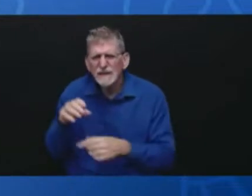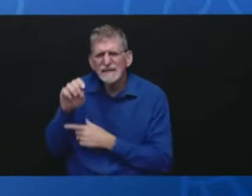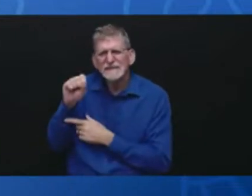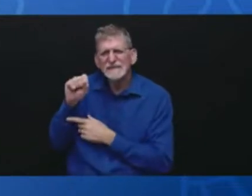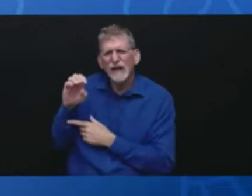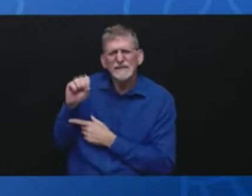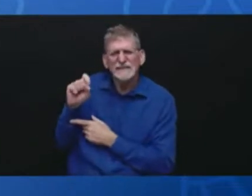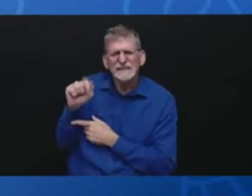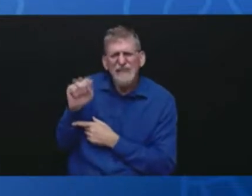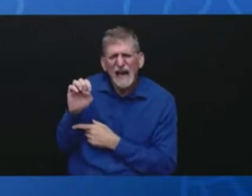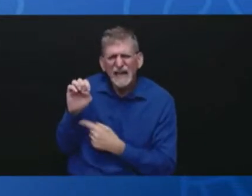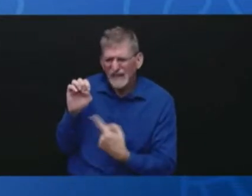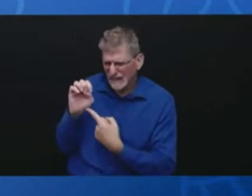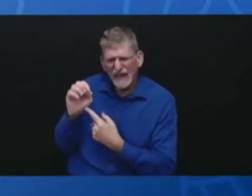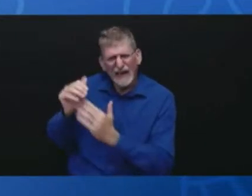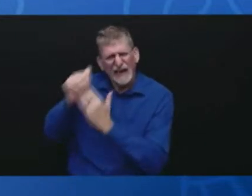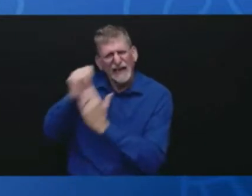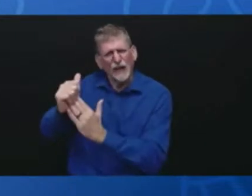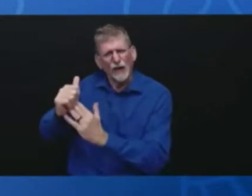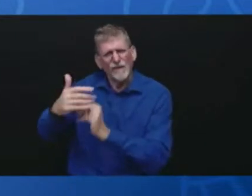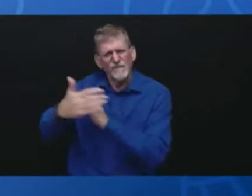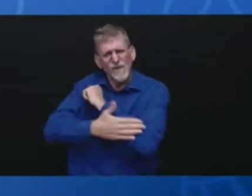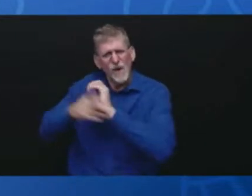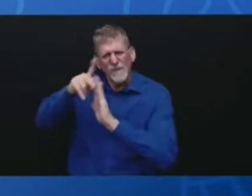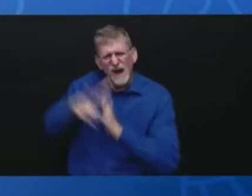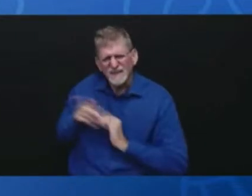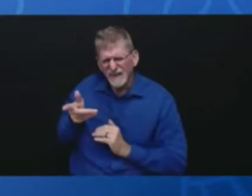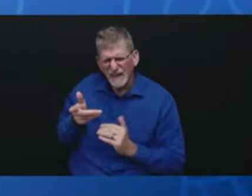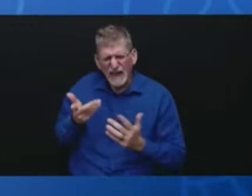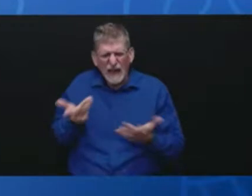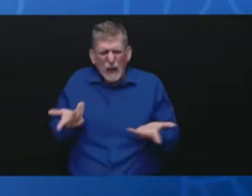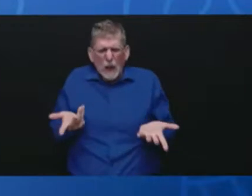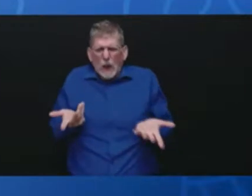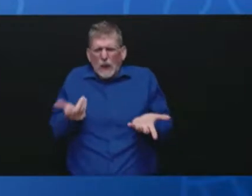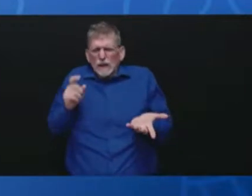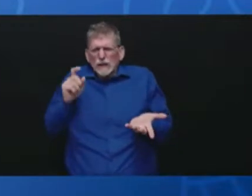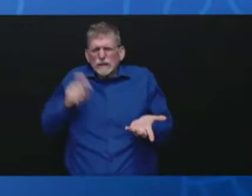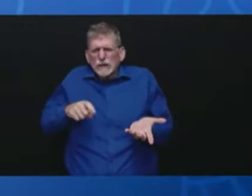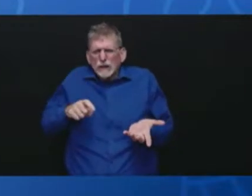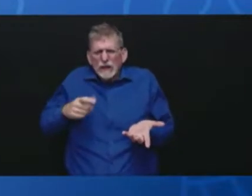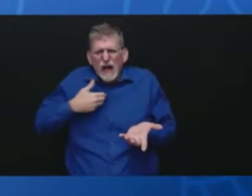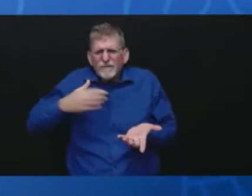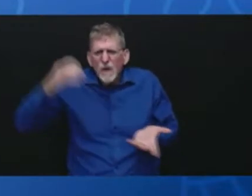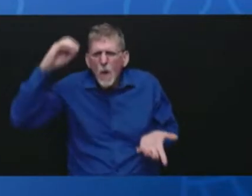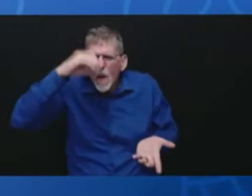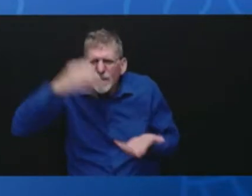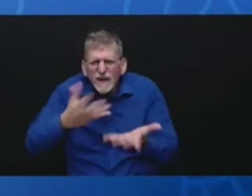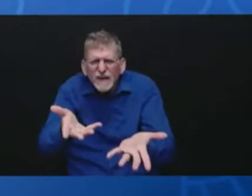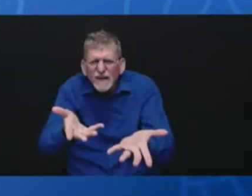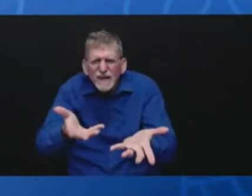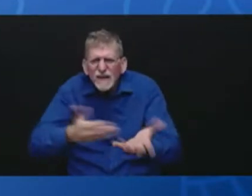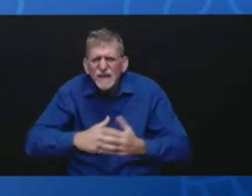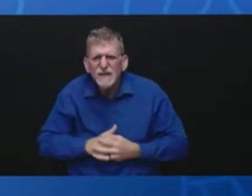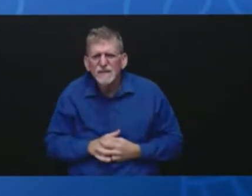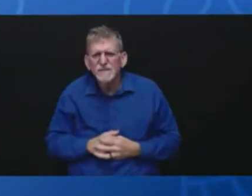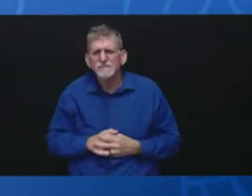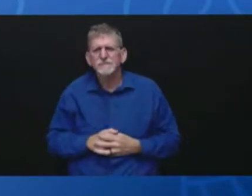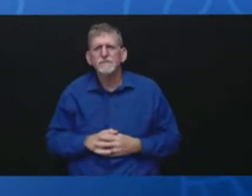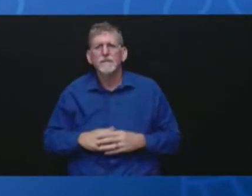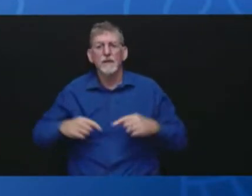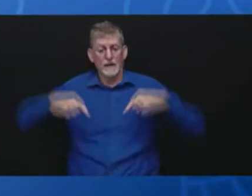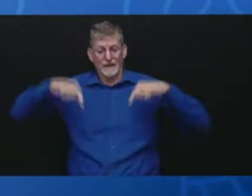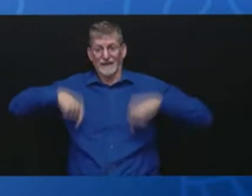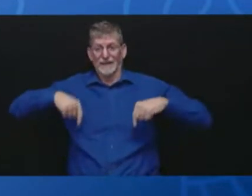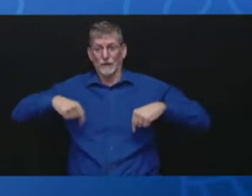policy. Shouldn't he have an opinion about this? Well, from this podium, I'm not going to comment, and never would I